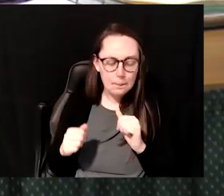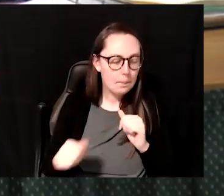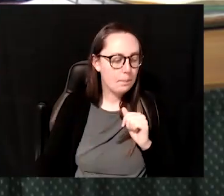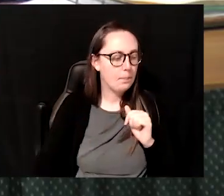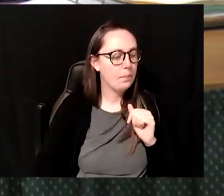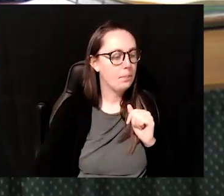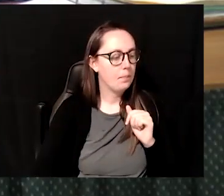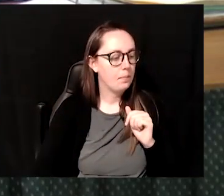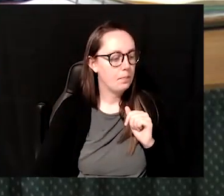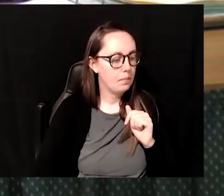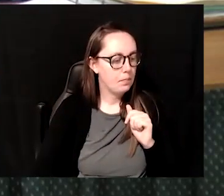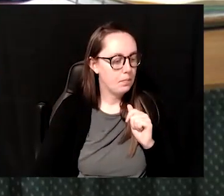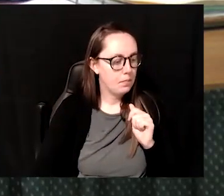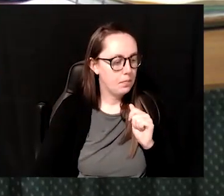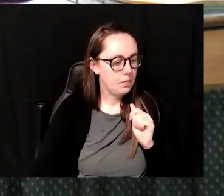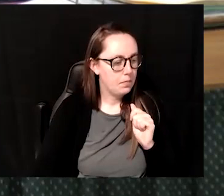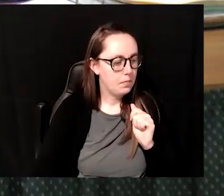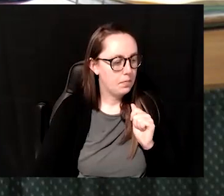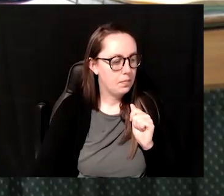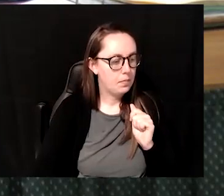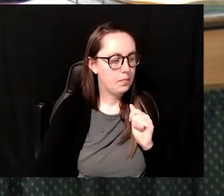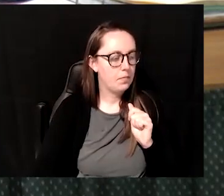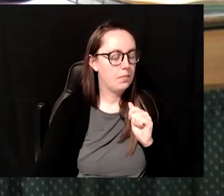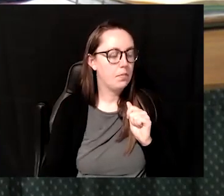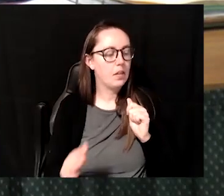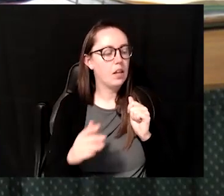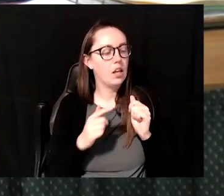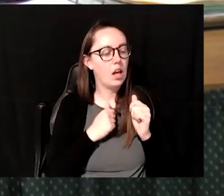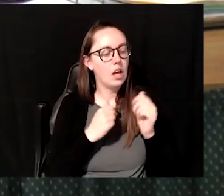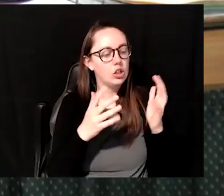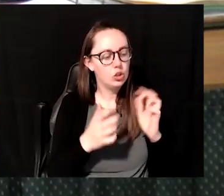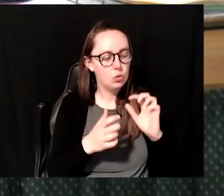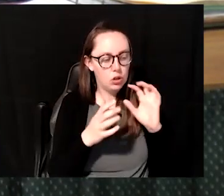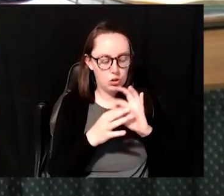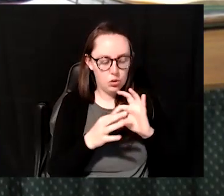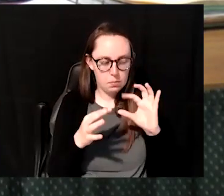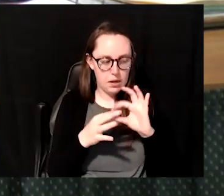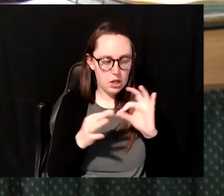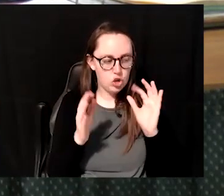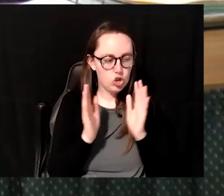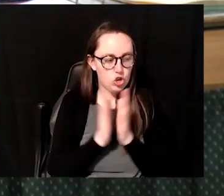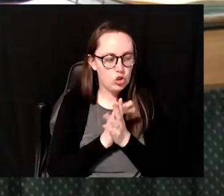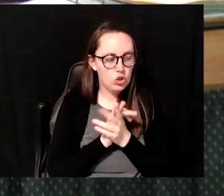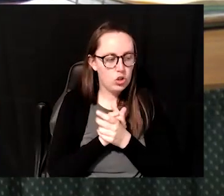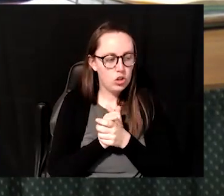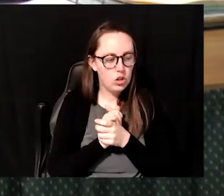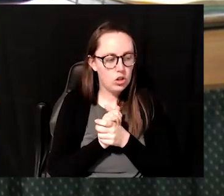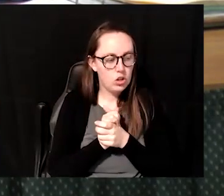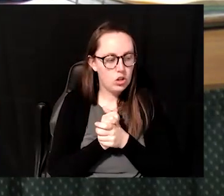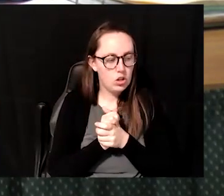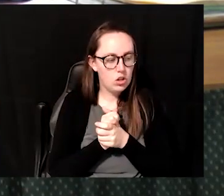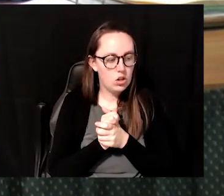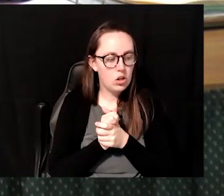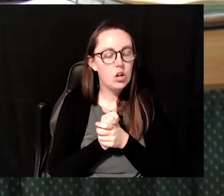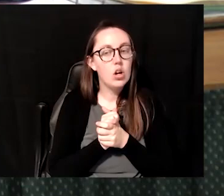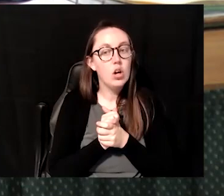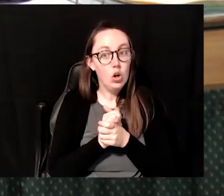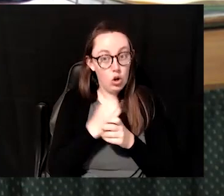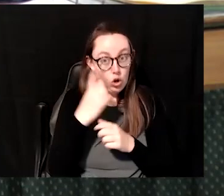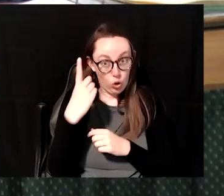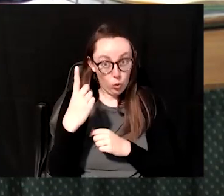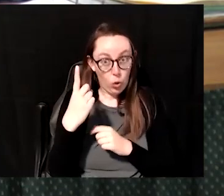one of the most compelling things that g Howard says was about um having two firefighters